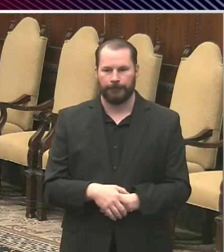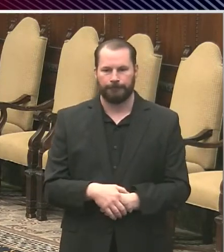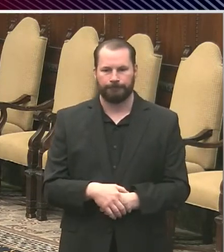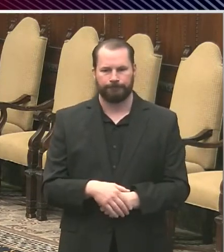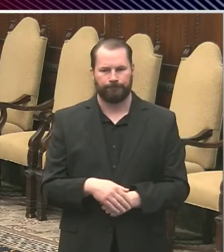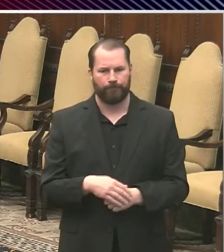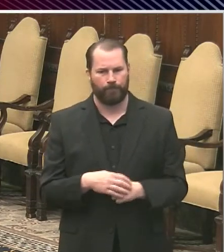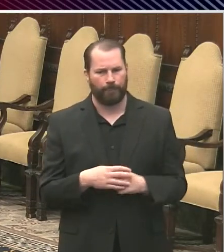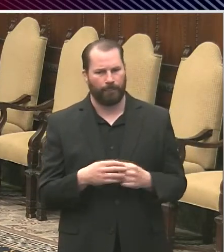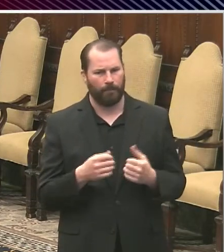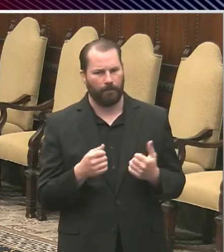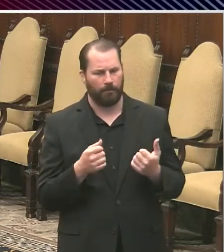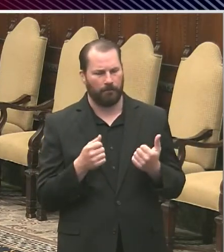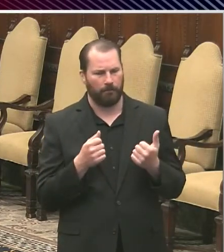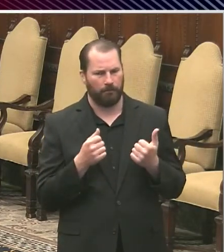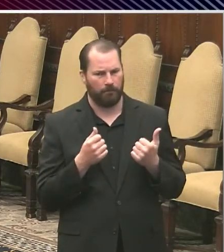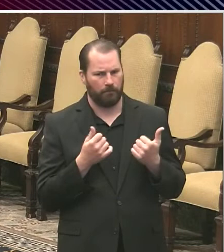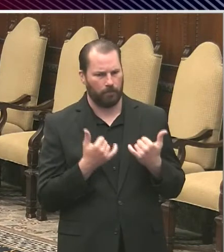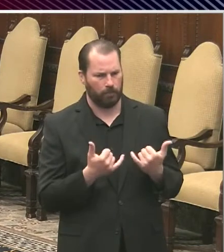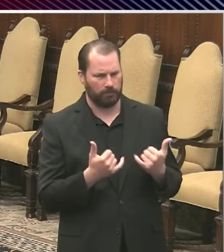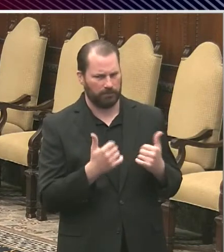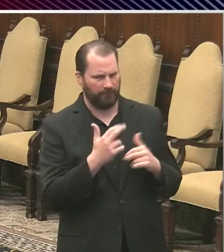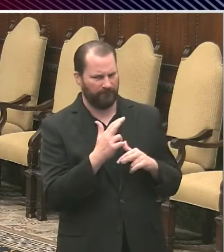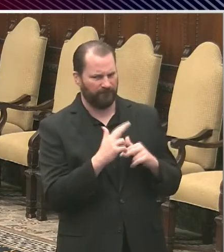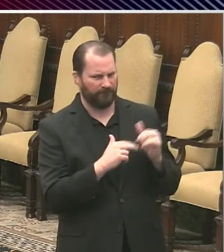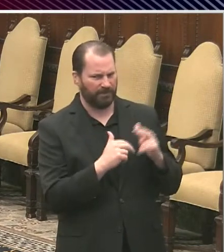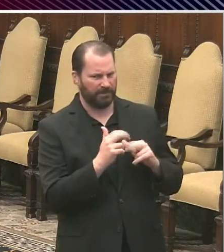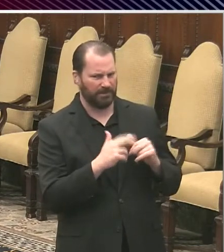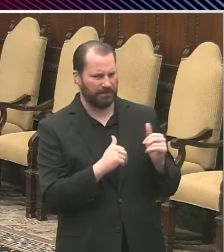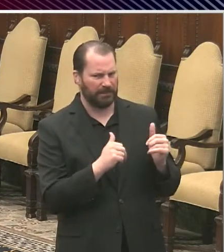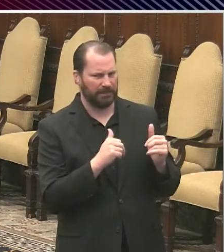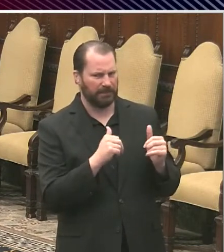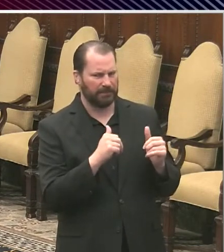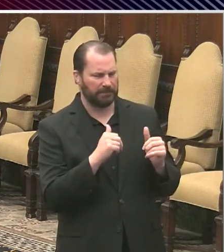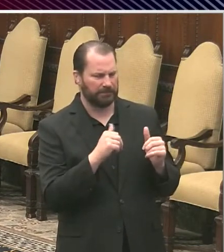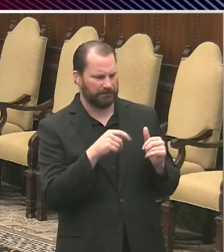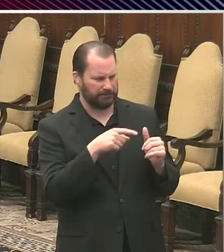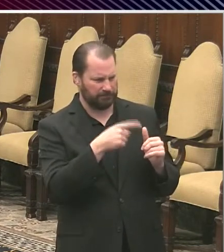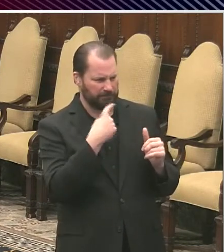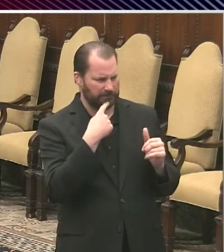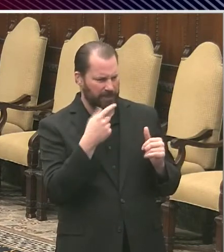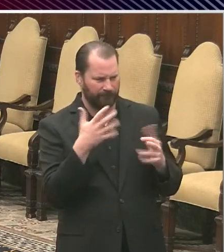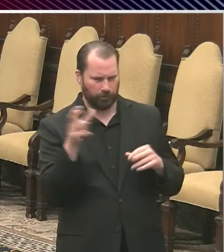was offered help from the Reserve Corps? The Philadelphia Nursing Home. Oh, okay. Thank you.